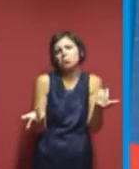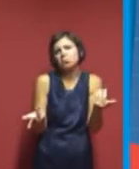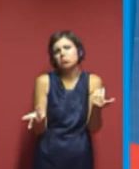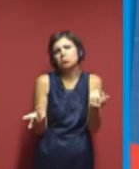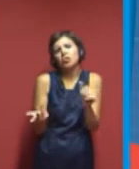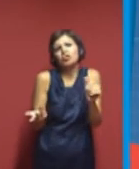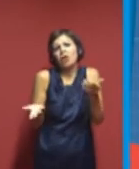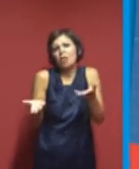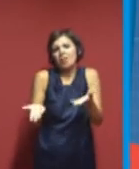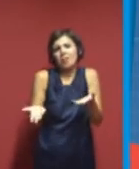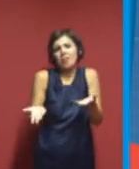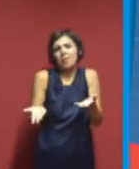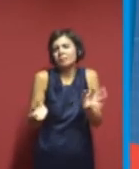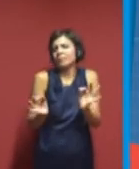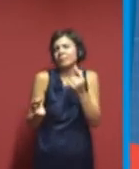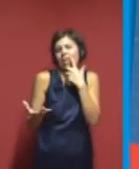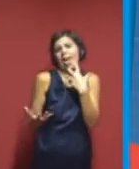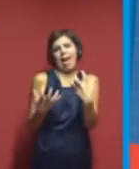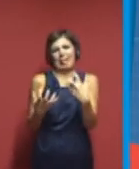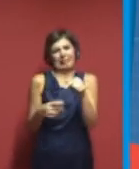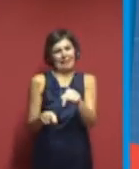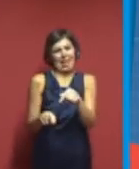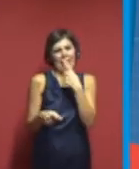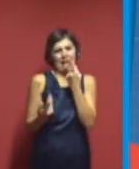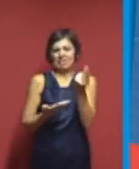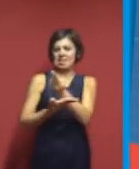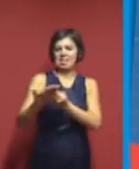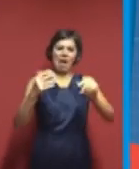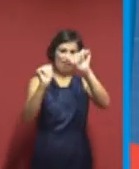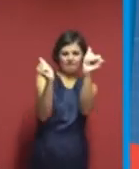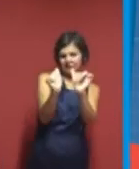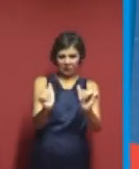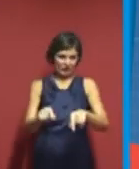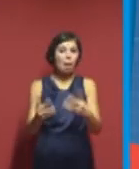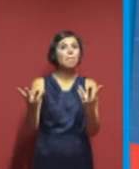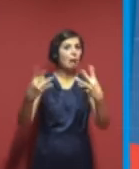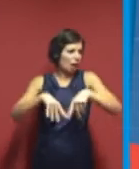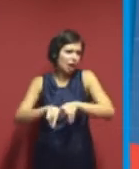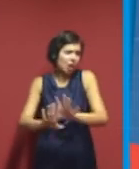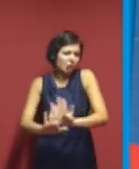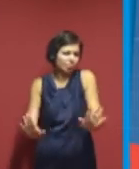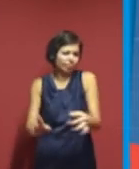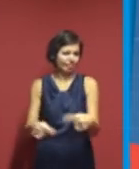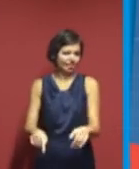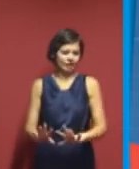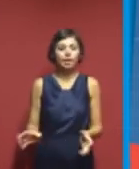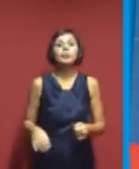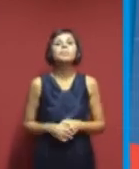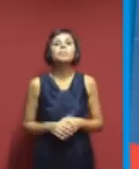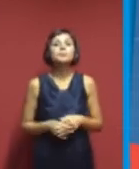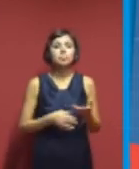that Tinguely's work was mechanical art. This is a chindogu.